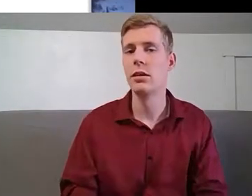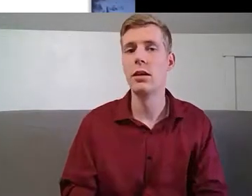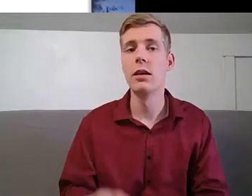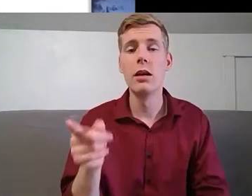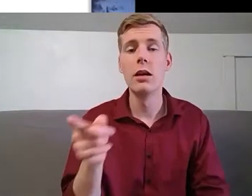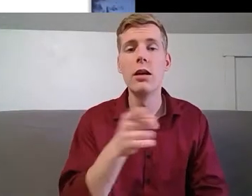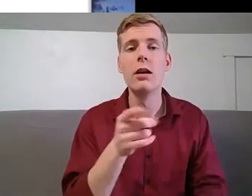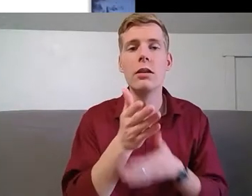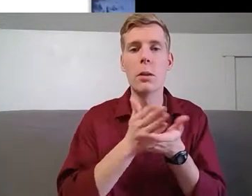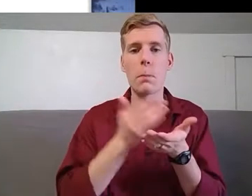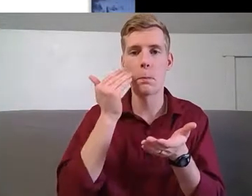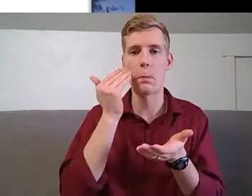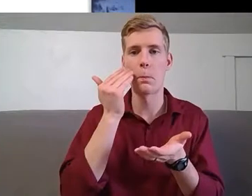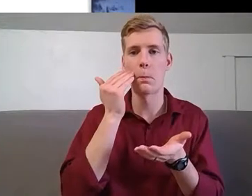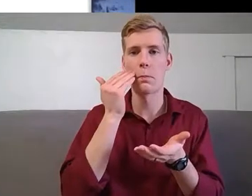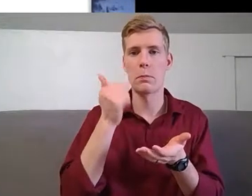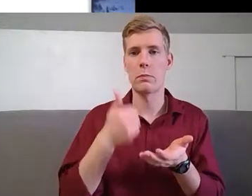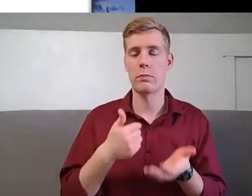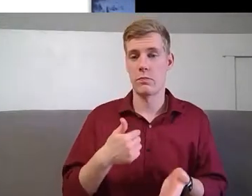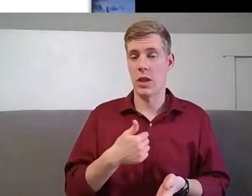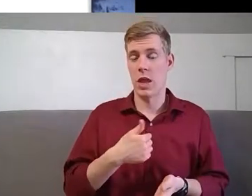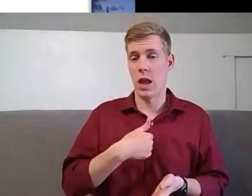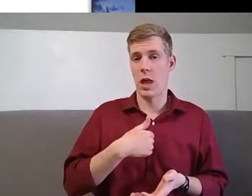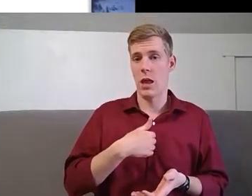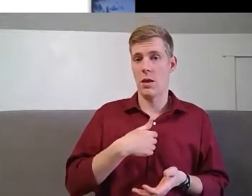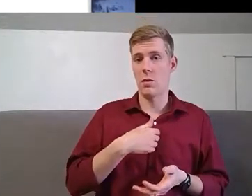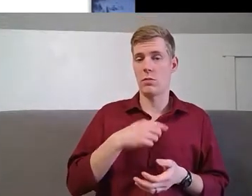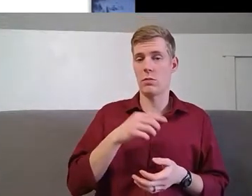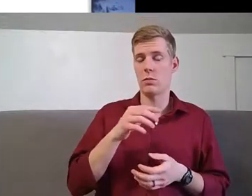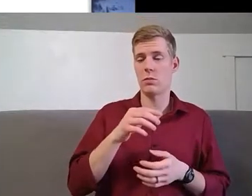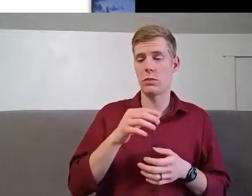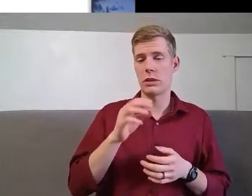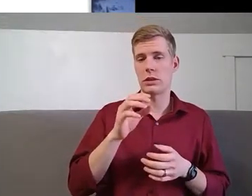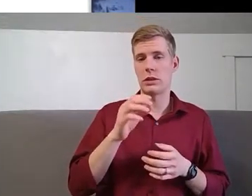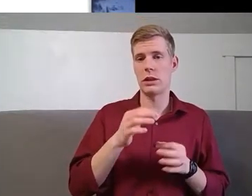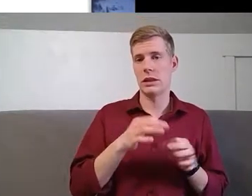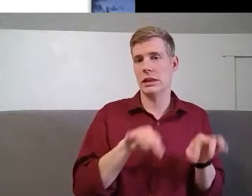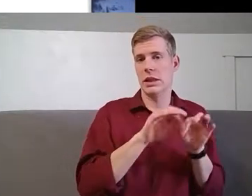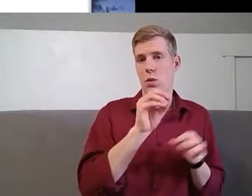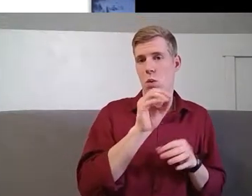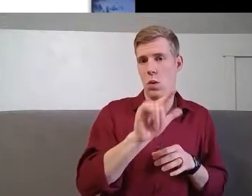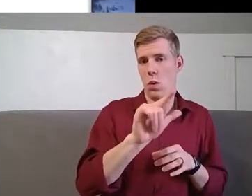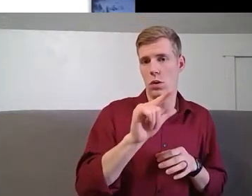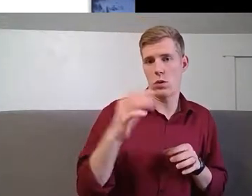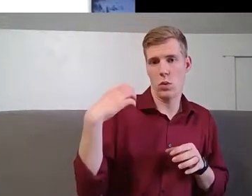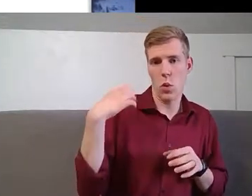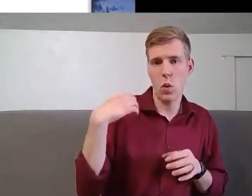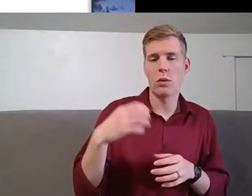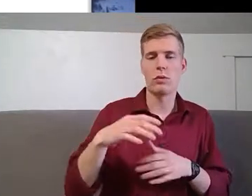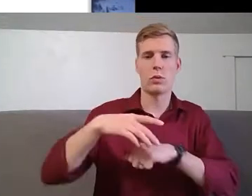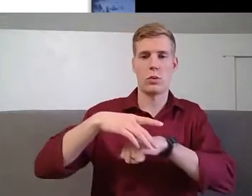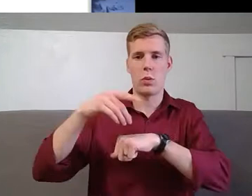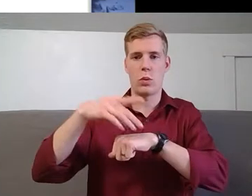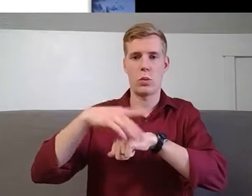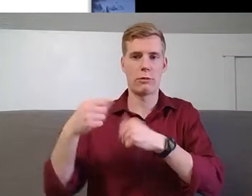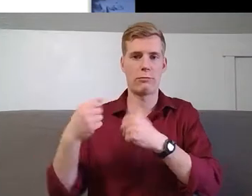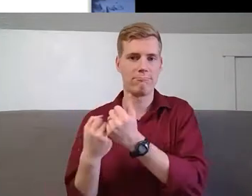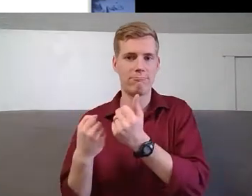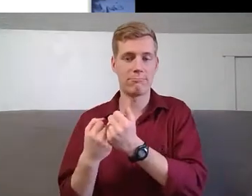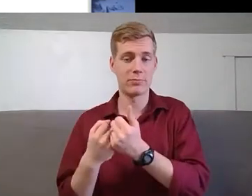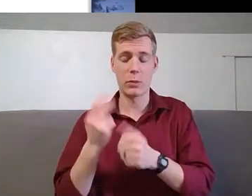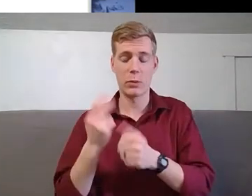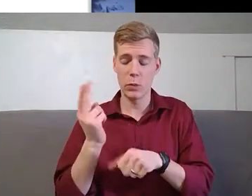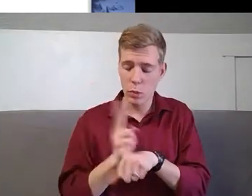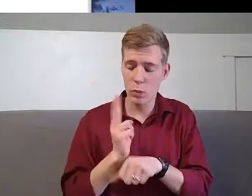guys know I am an essential oil coach. I'm a doTerra wellness advocate. We use essential oils a lot in